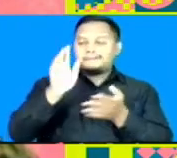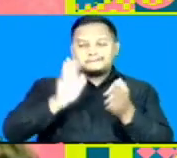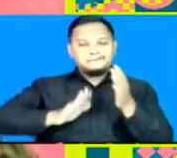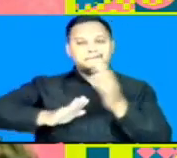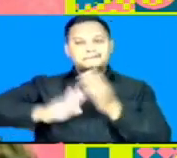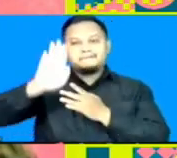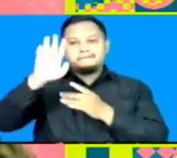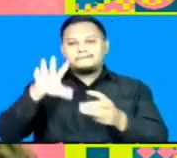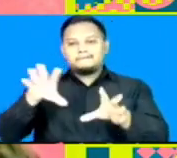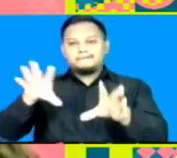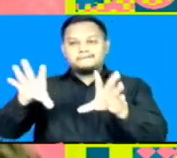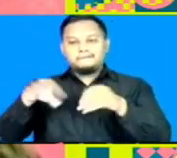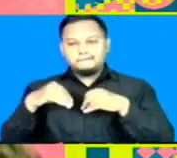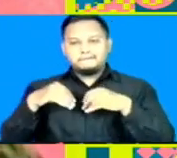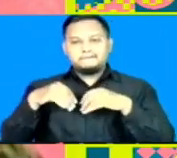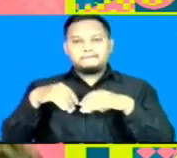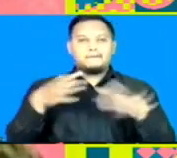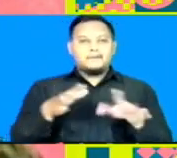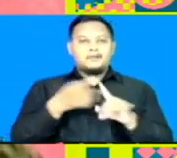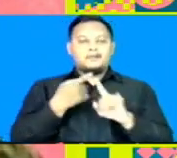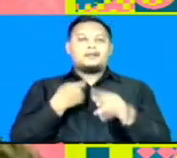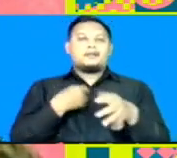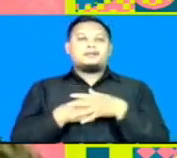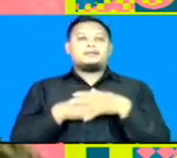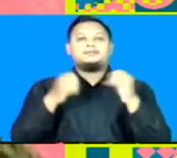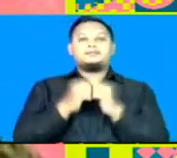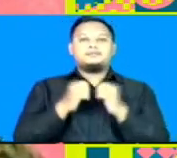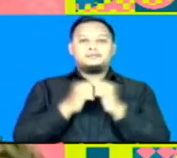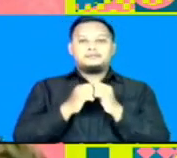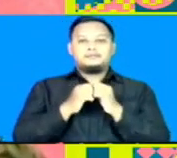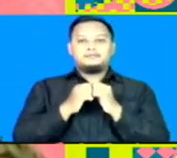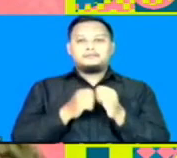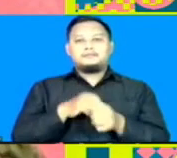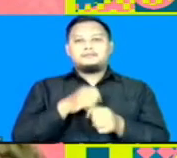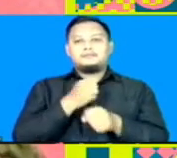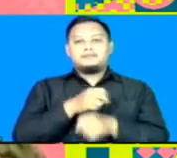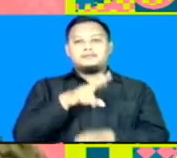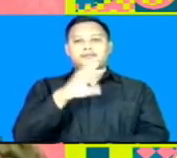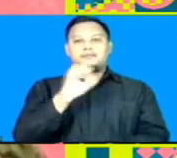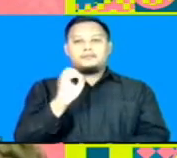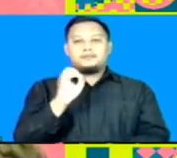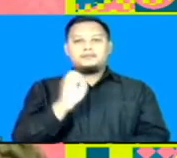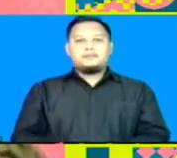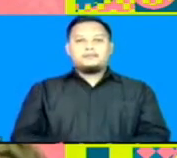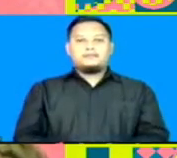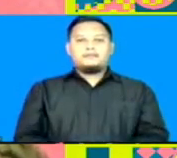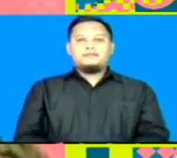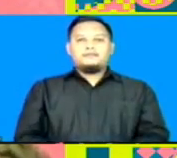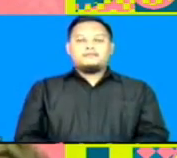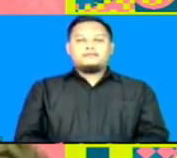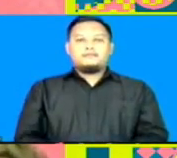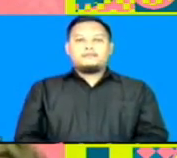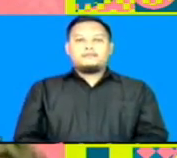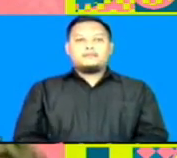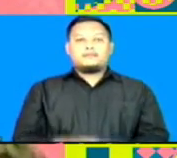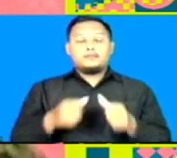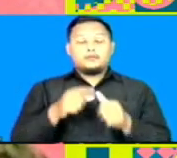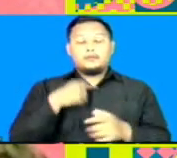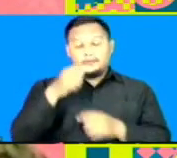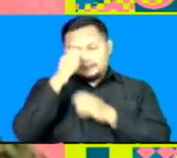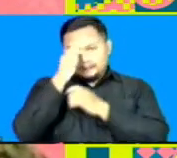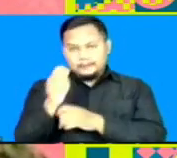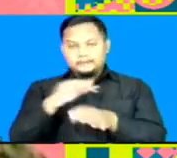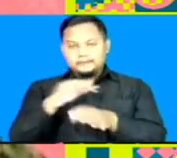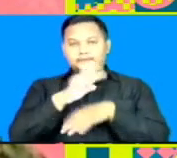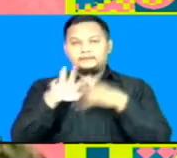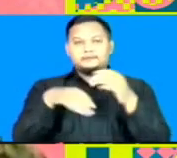commitments for the upcoming presidencies to build upon. Distinguished colleges, values help us make